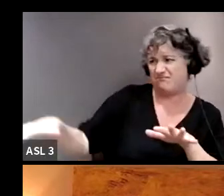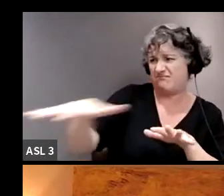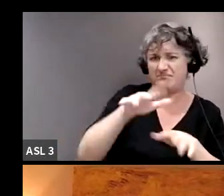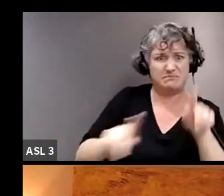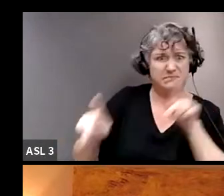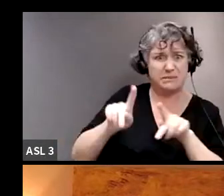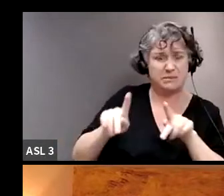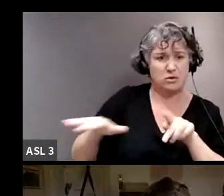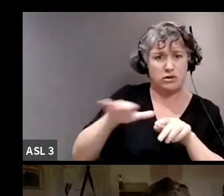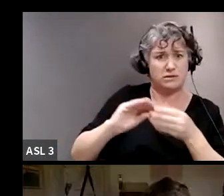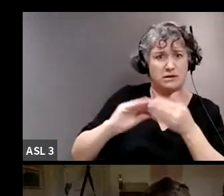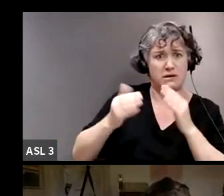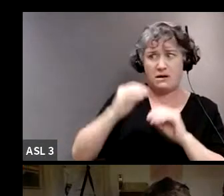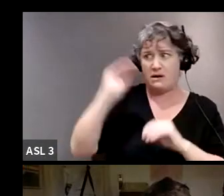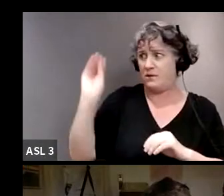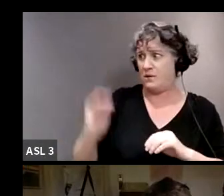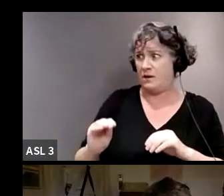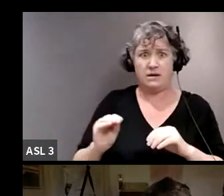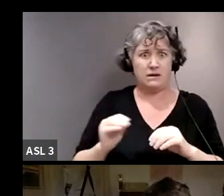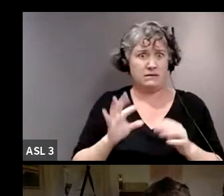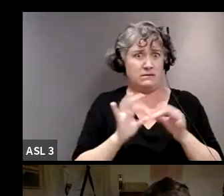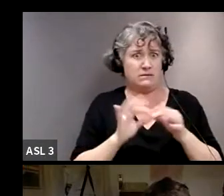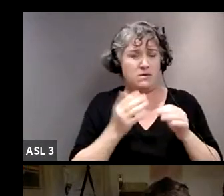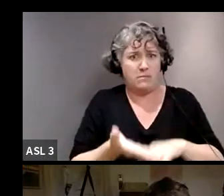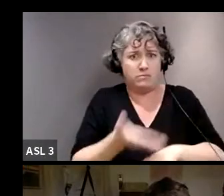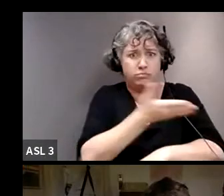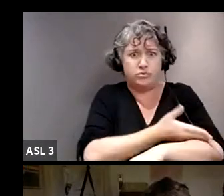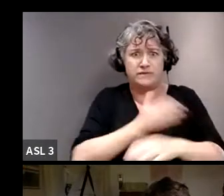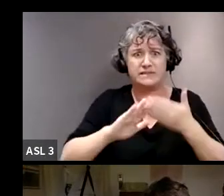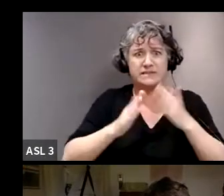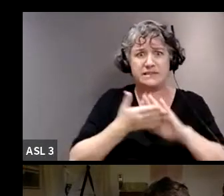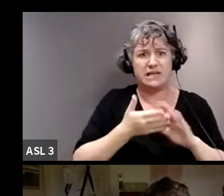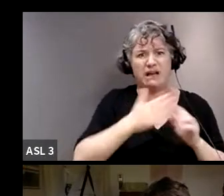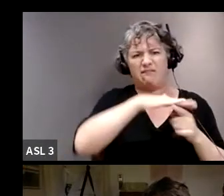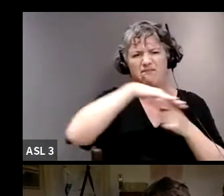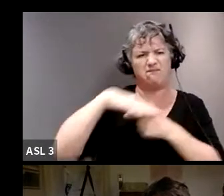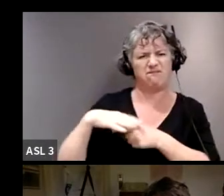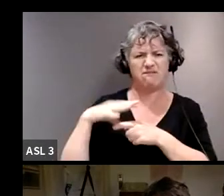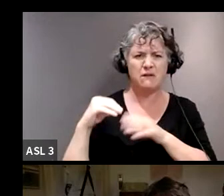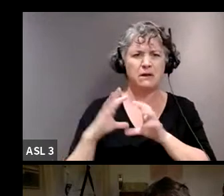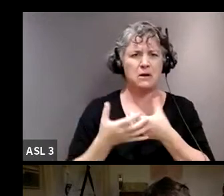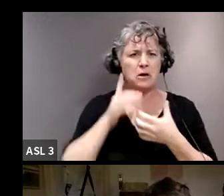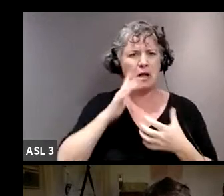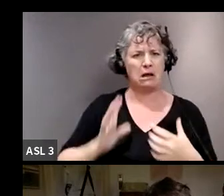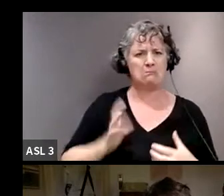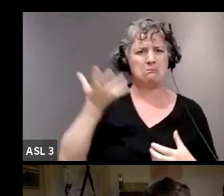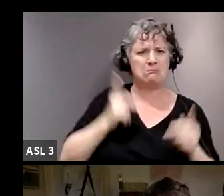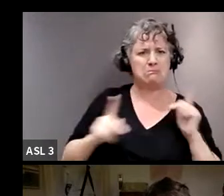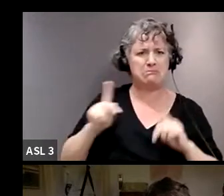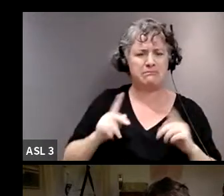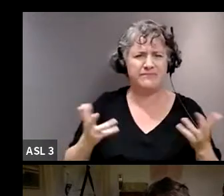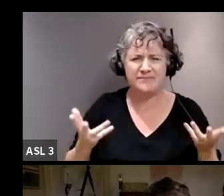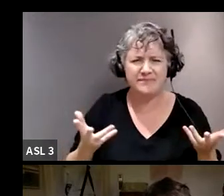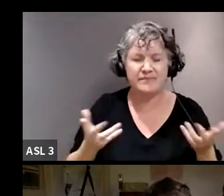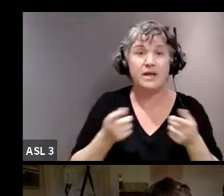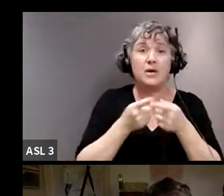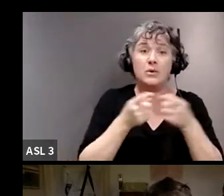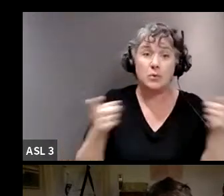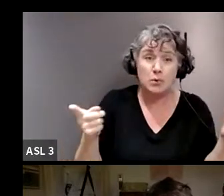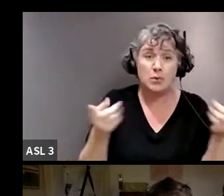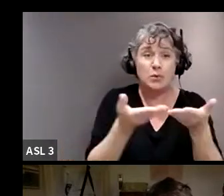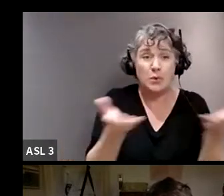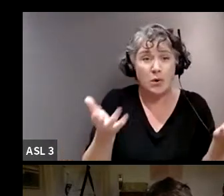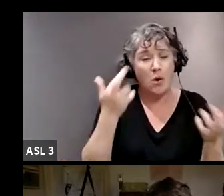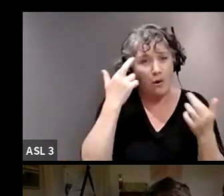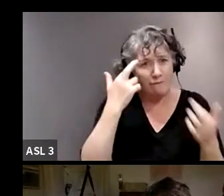who have spoken up and asked for a better city and minimizes us to a small fringe group of community members you all at this table hopefully know this not to